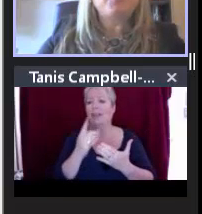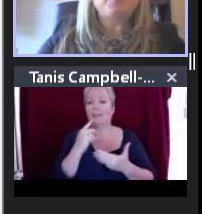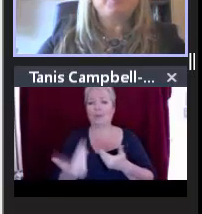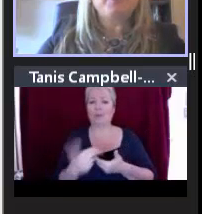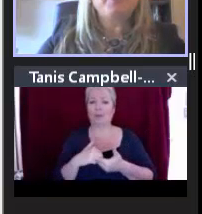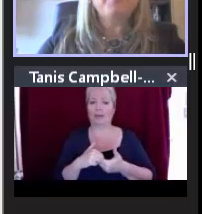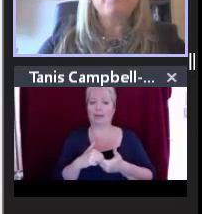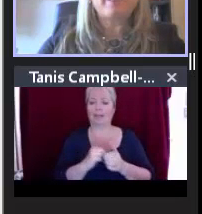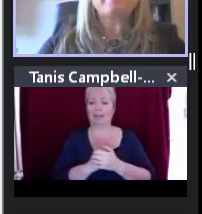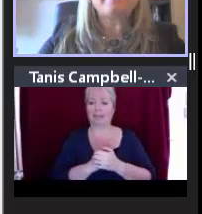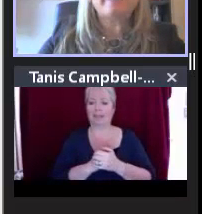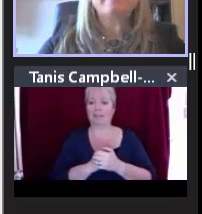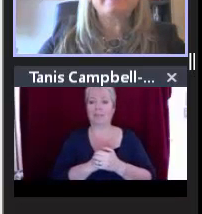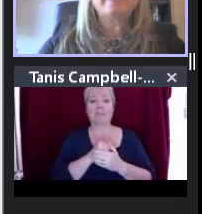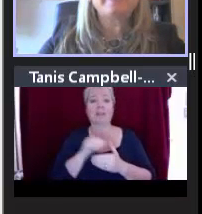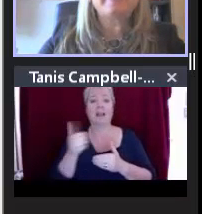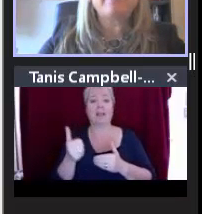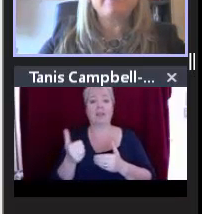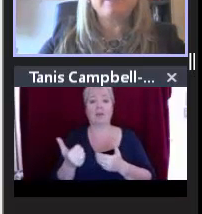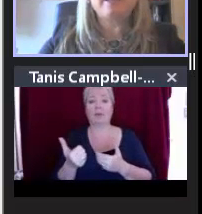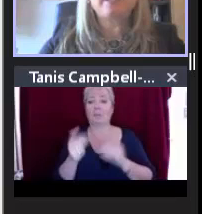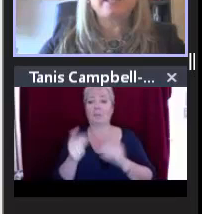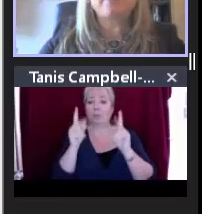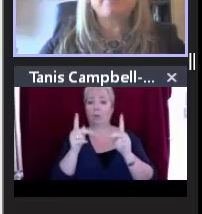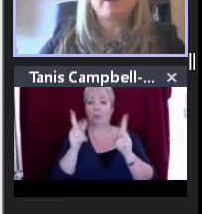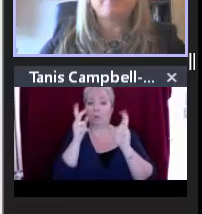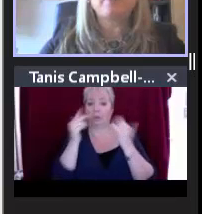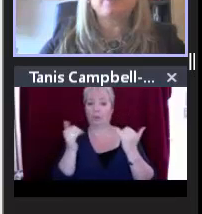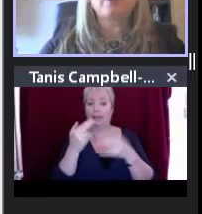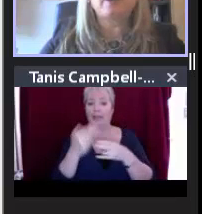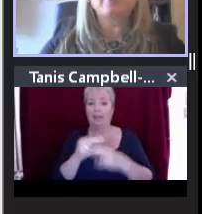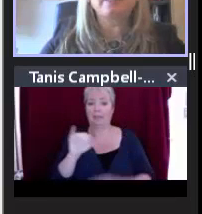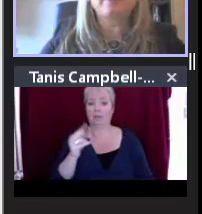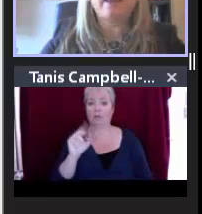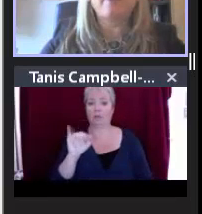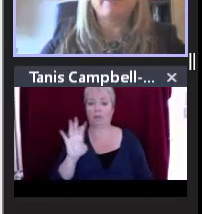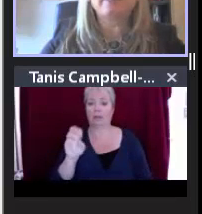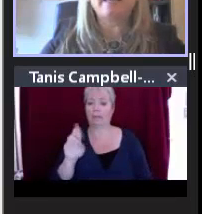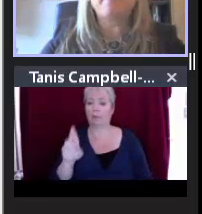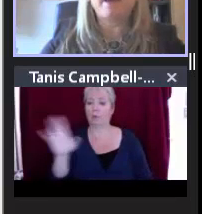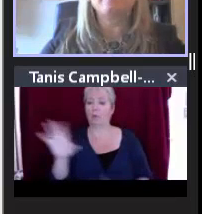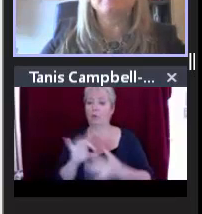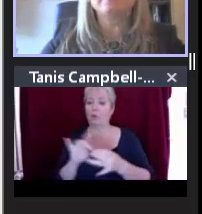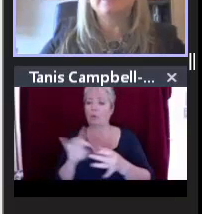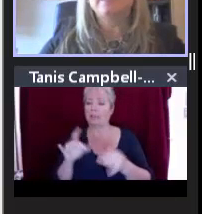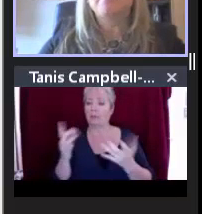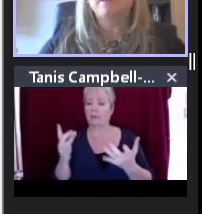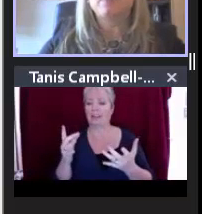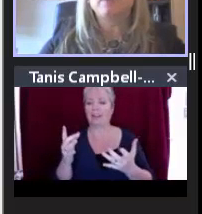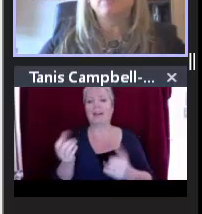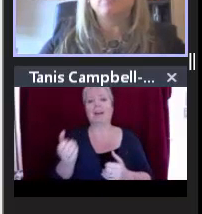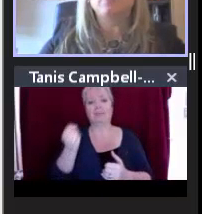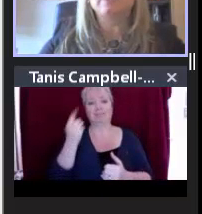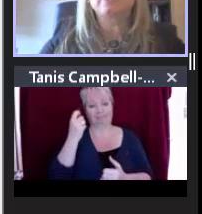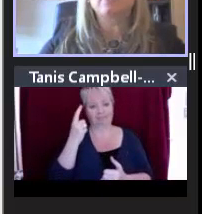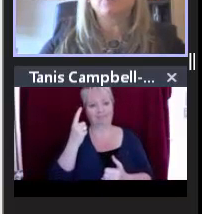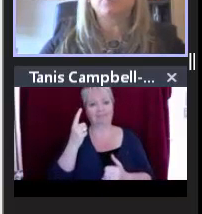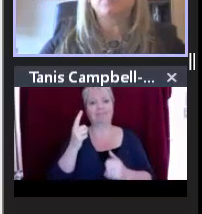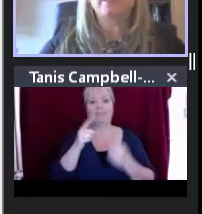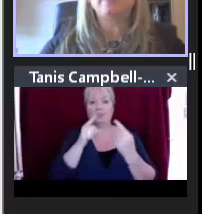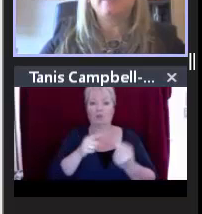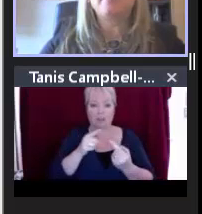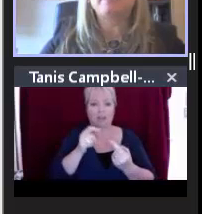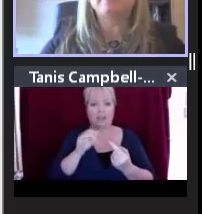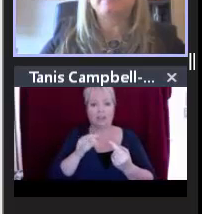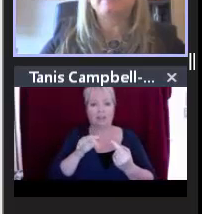Now, Juniper says, "I can definitely identify with the struggles of having setbacks. My career goals are